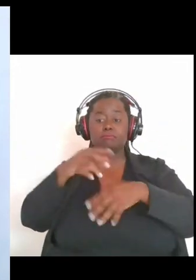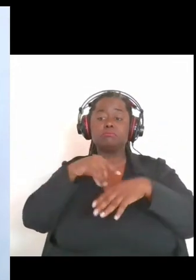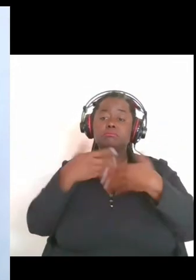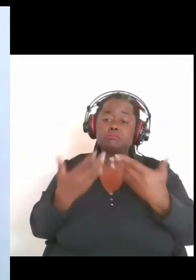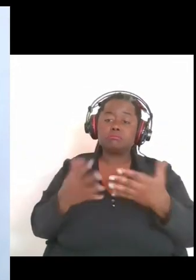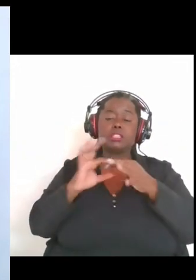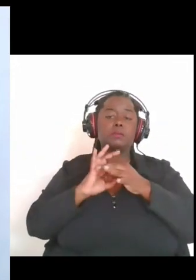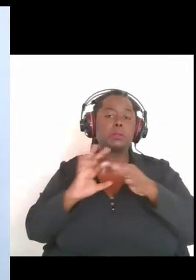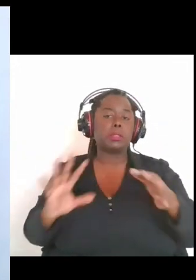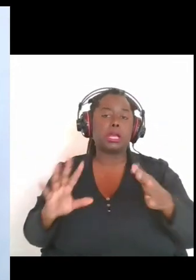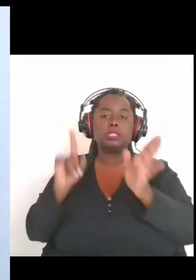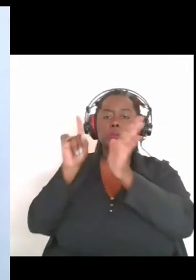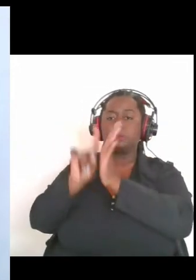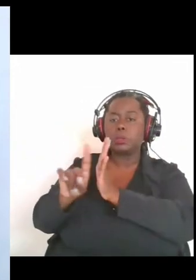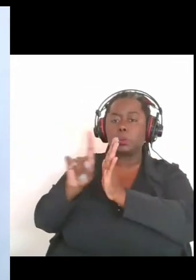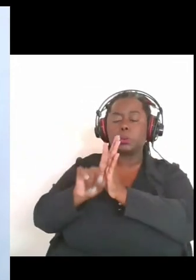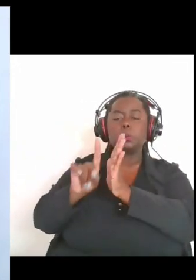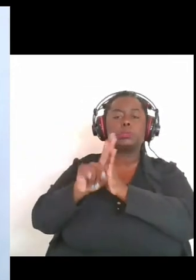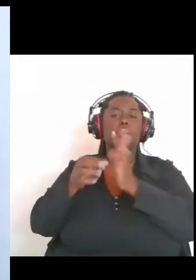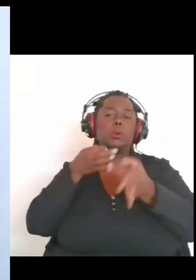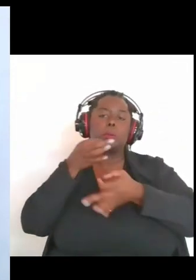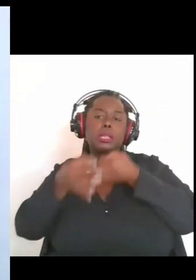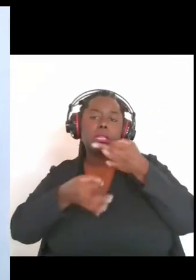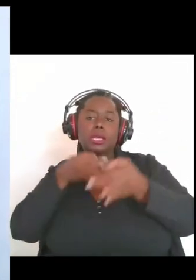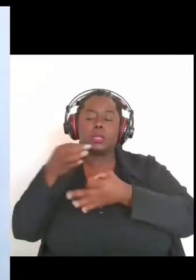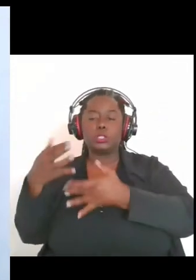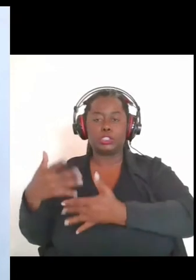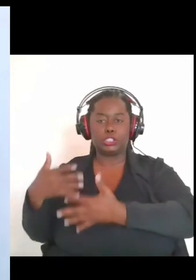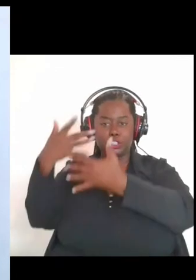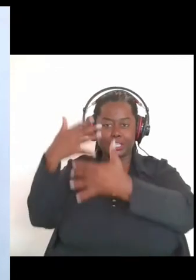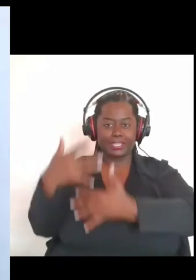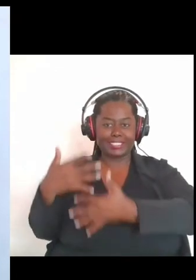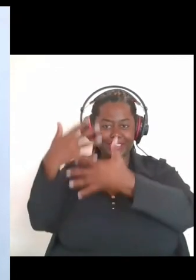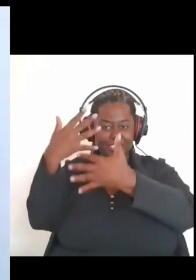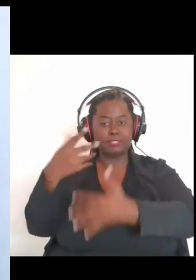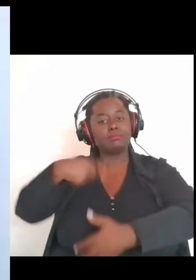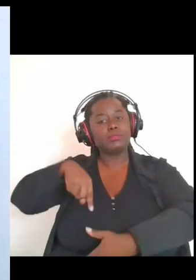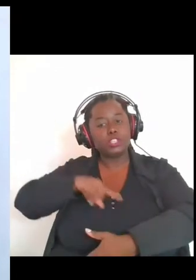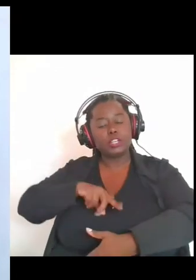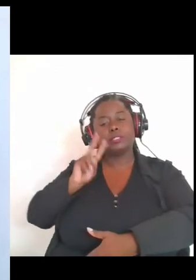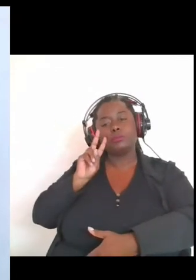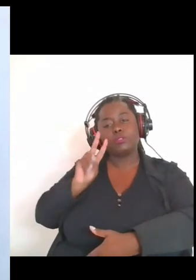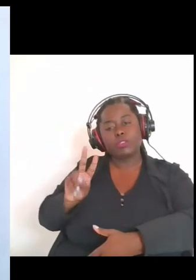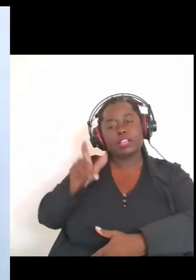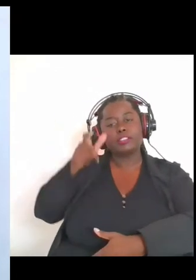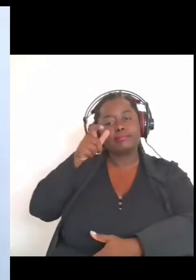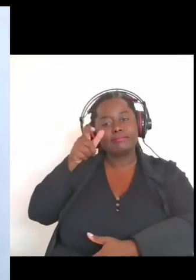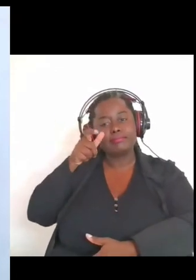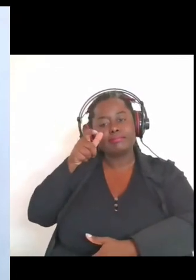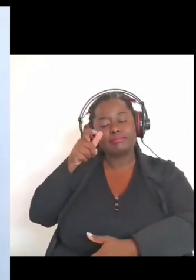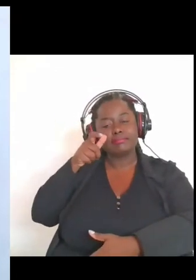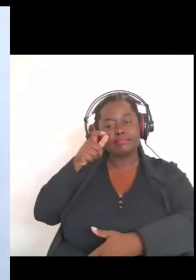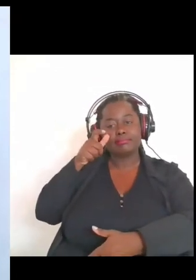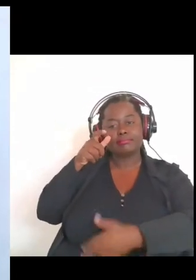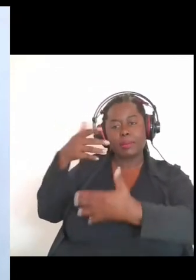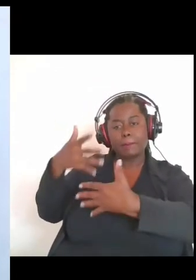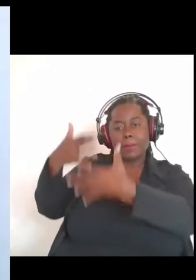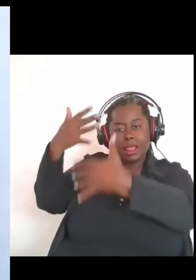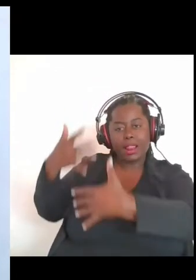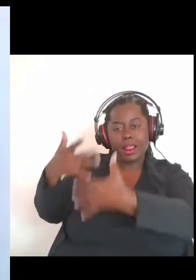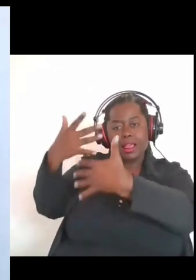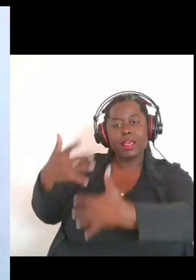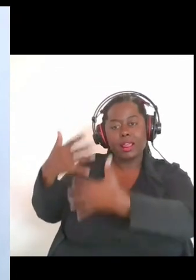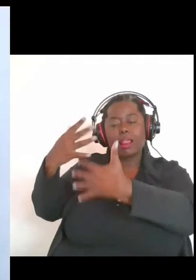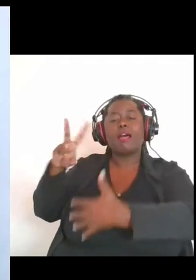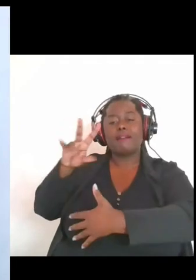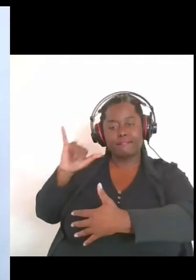we will have some time for debate so feel free to send us your questions or comment through the chat because later